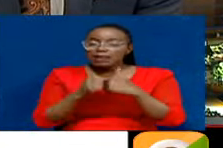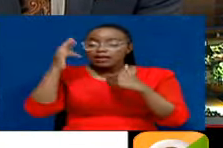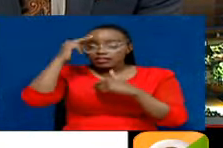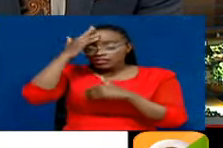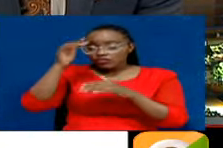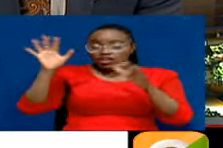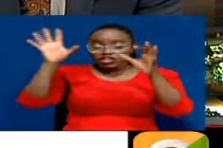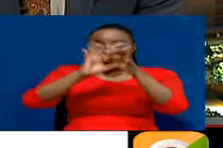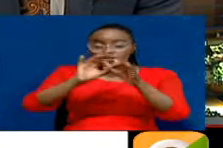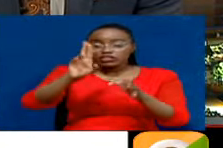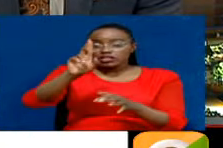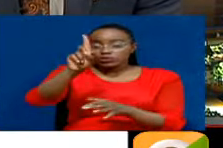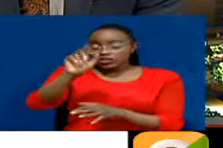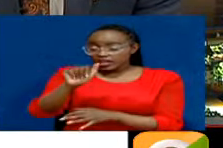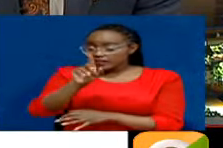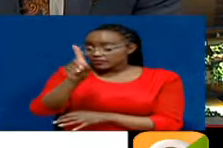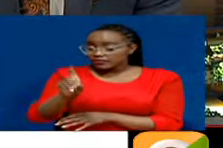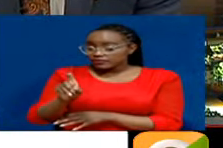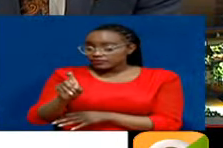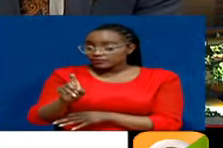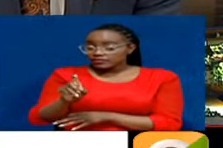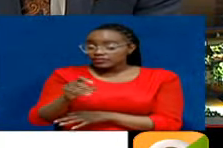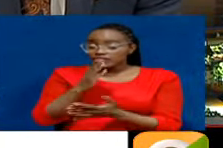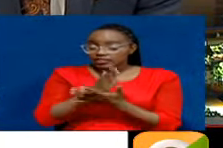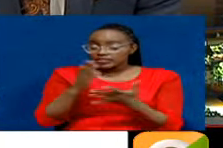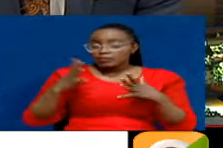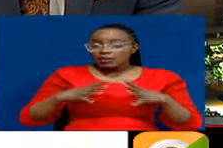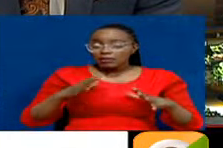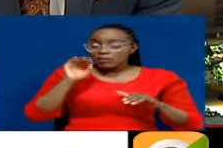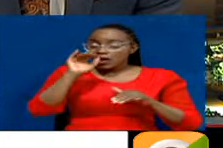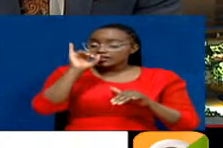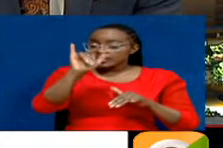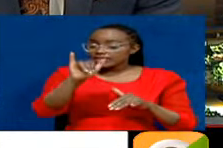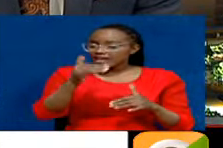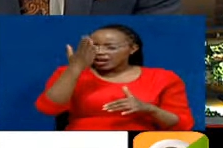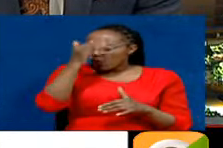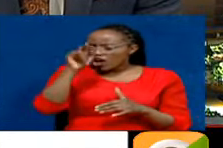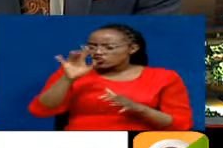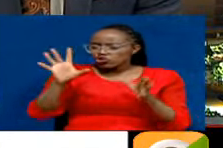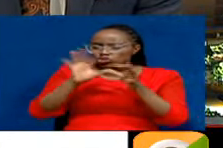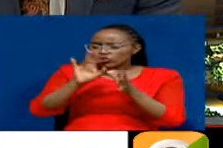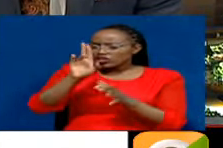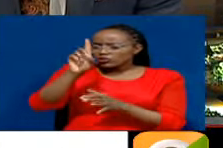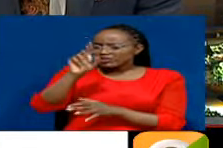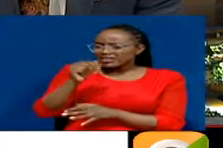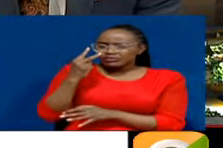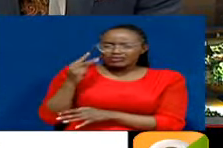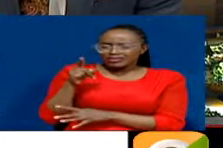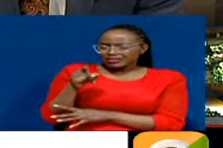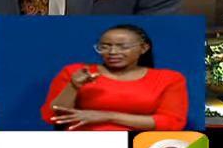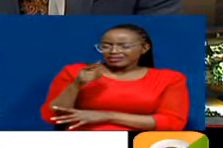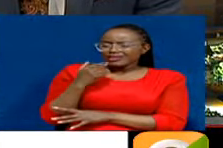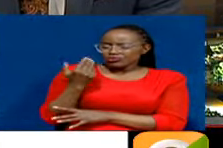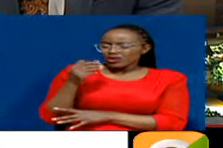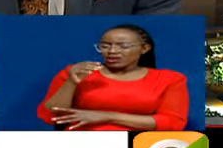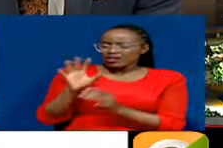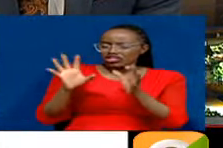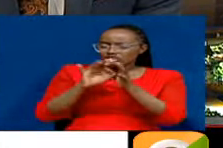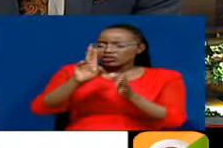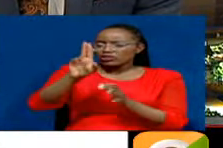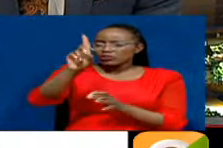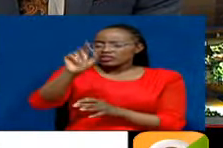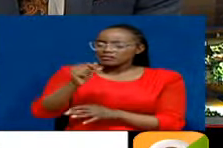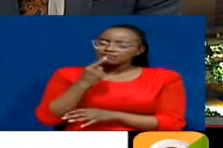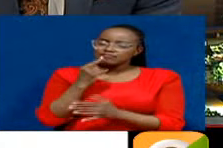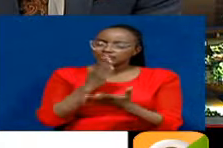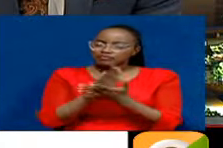is that why you never joined UDA? Some viewers asking this evening, why did you not join UDA? No, you seemed like you were.